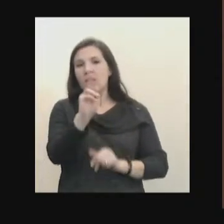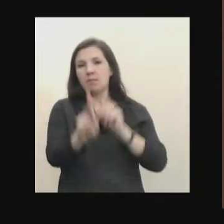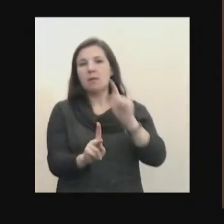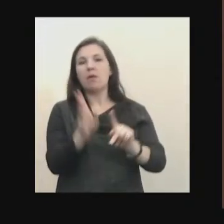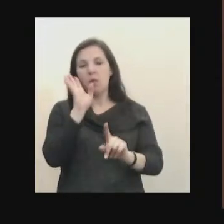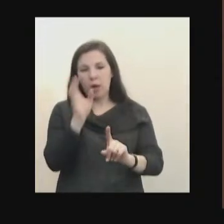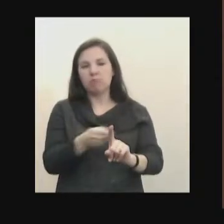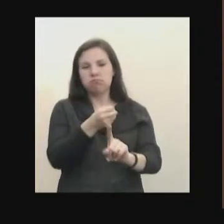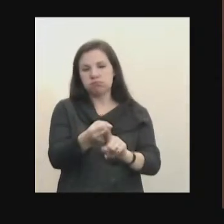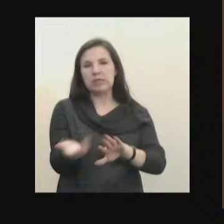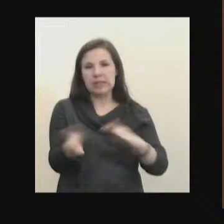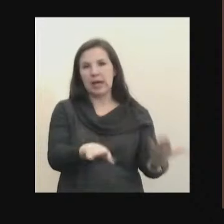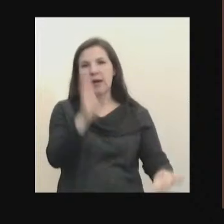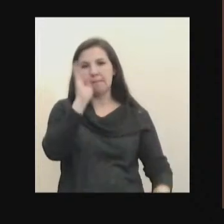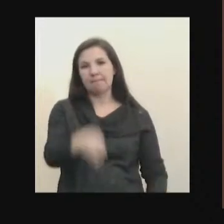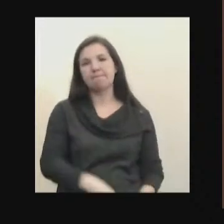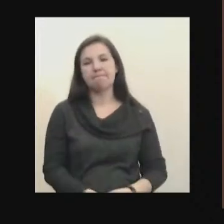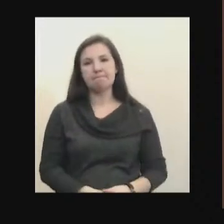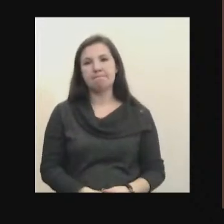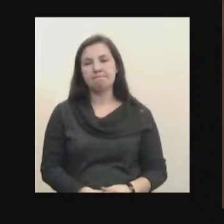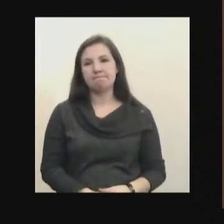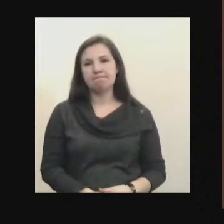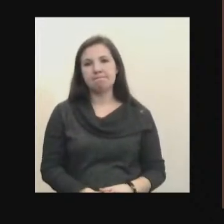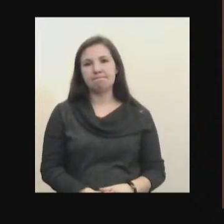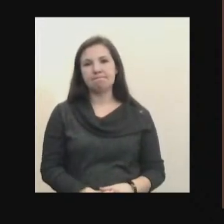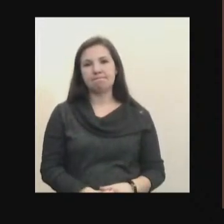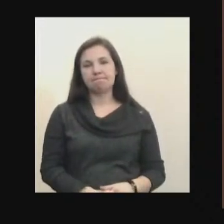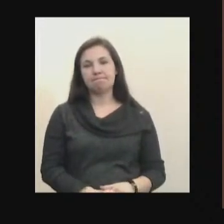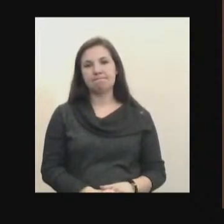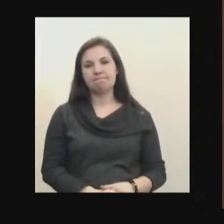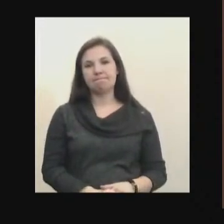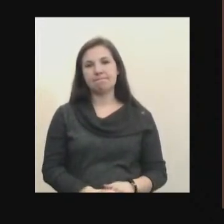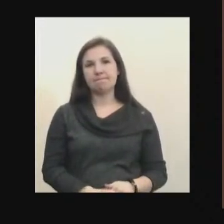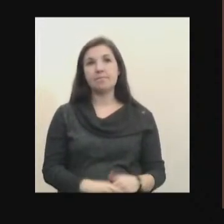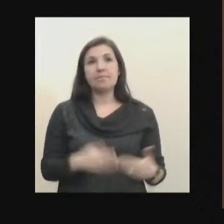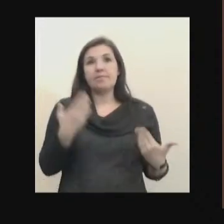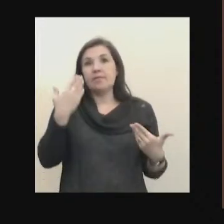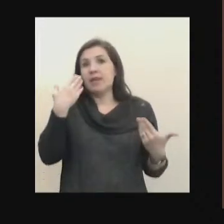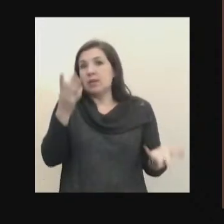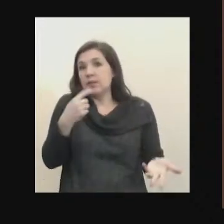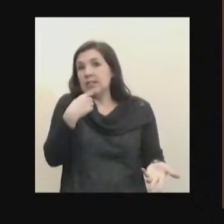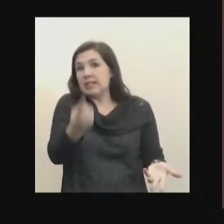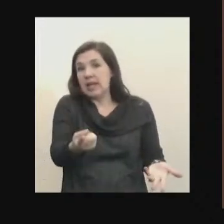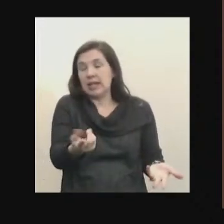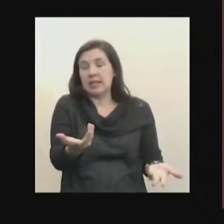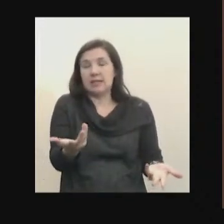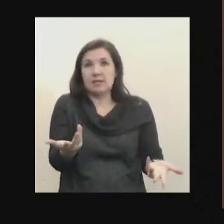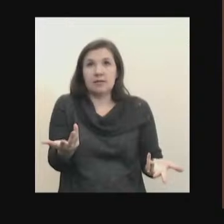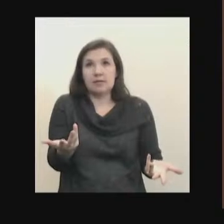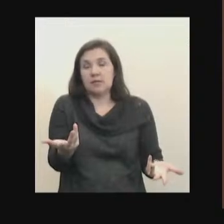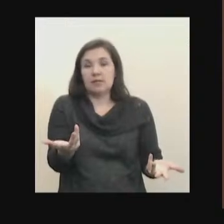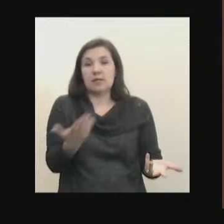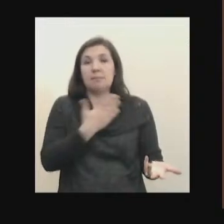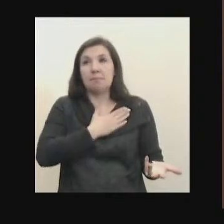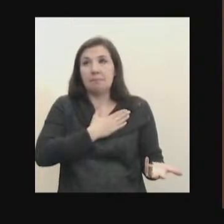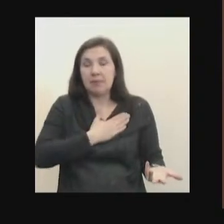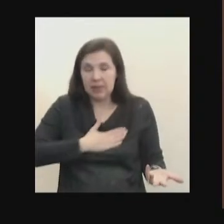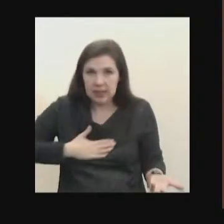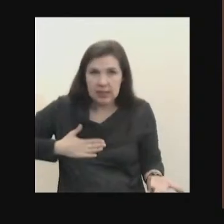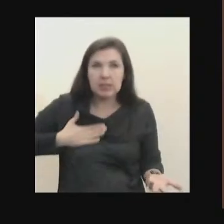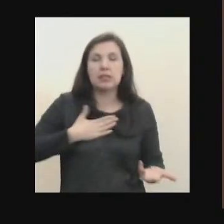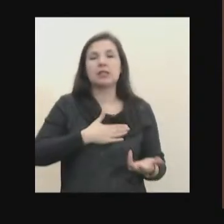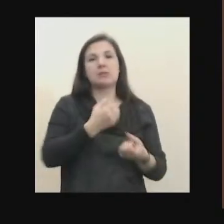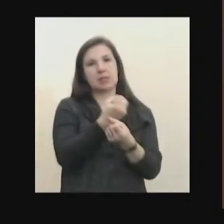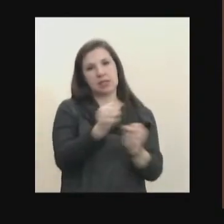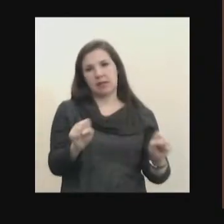die. And I don't know what to say other than please be safe and